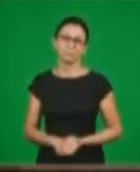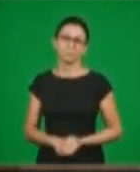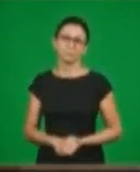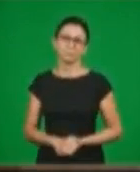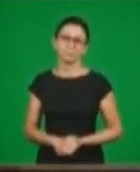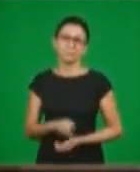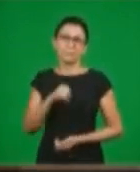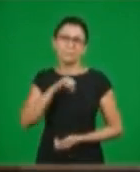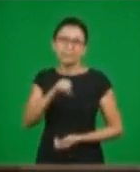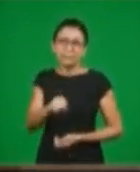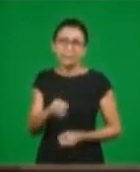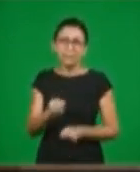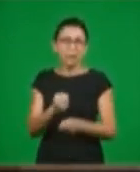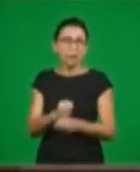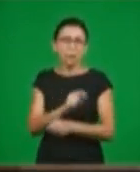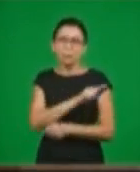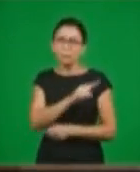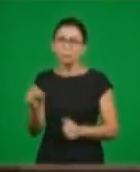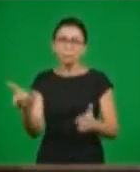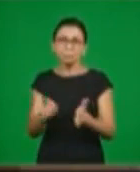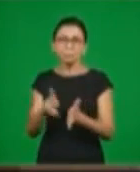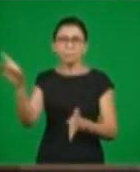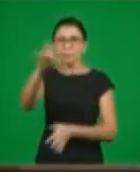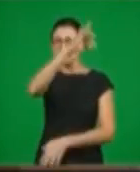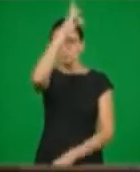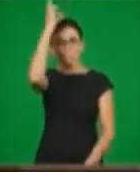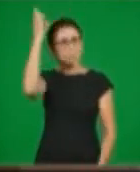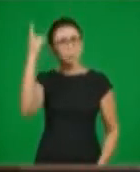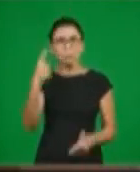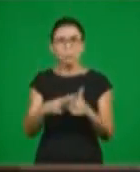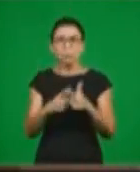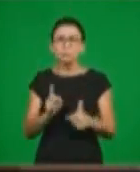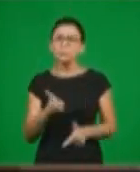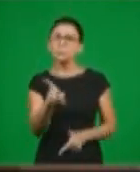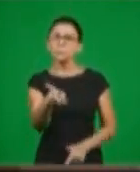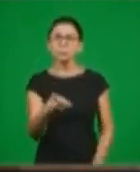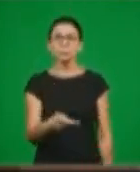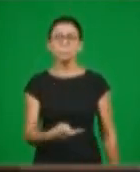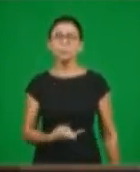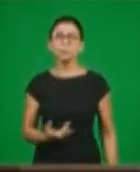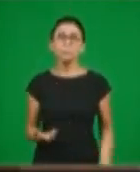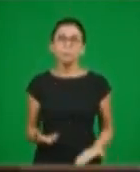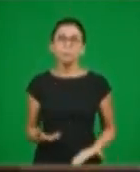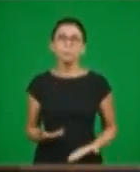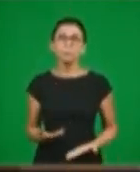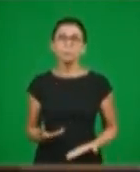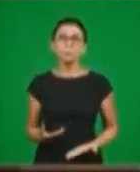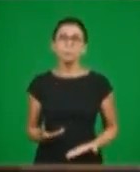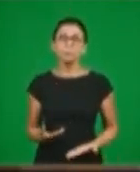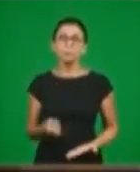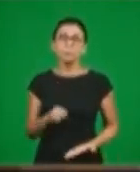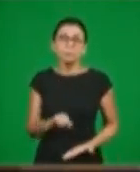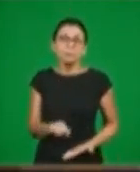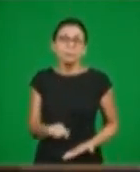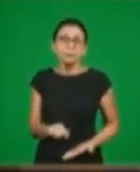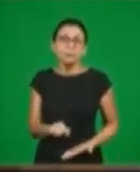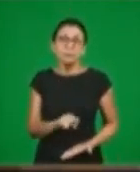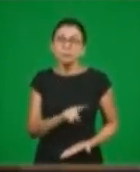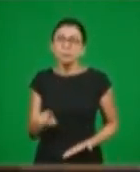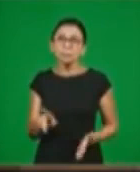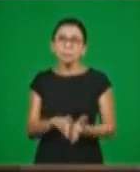are you there? You are there. It is for the Spirit. If it's not from the